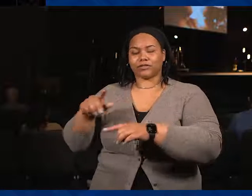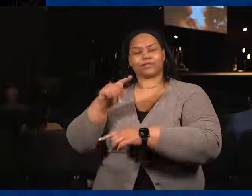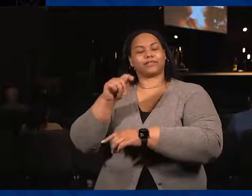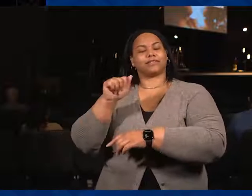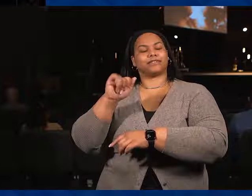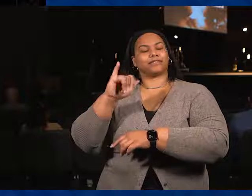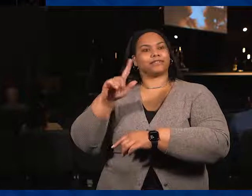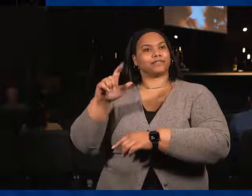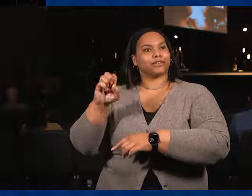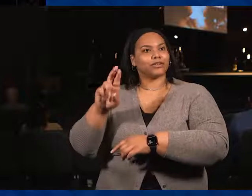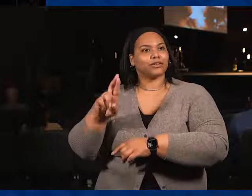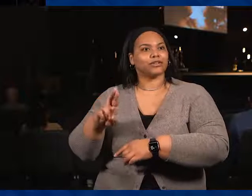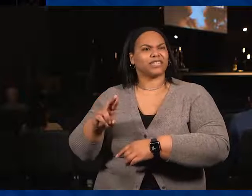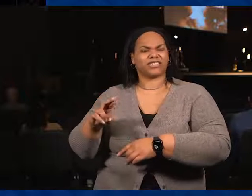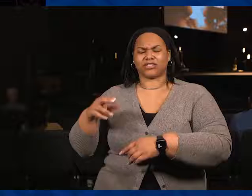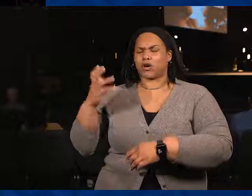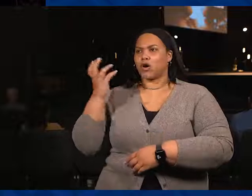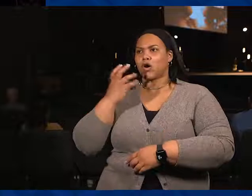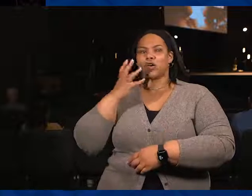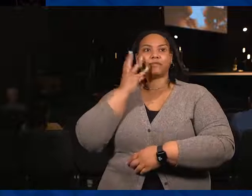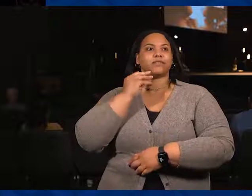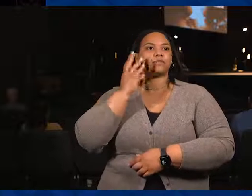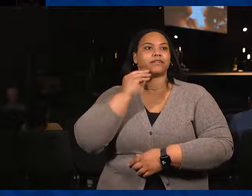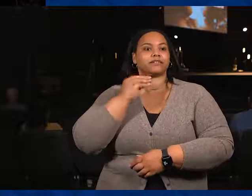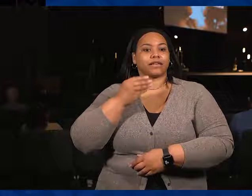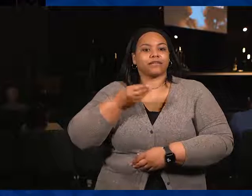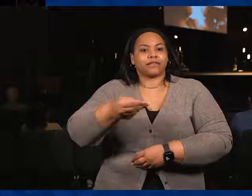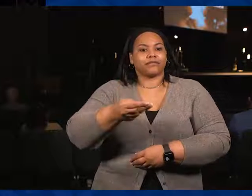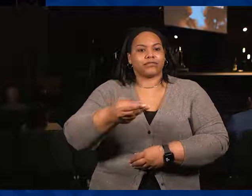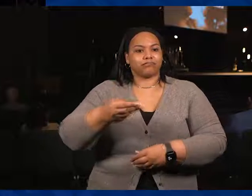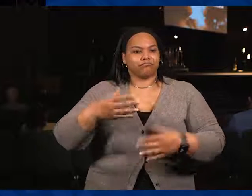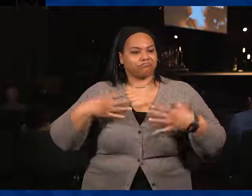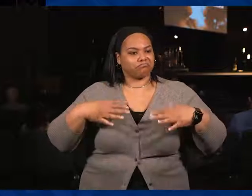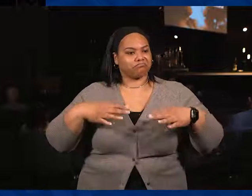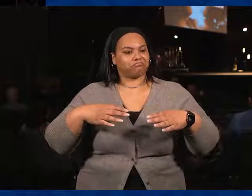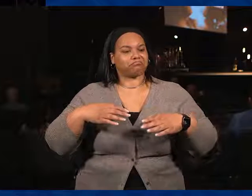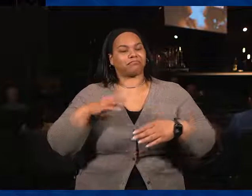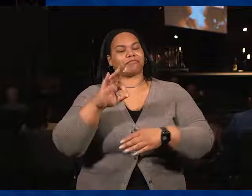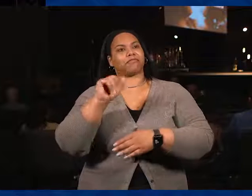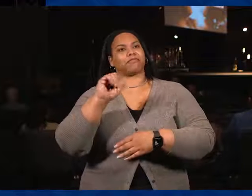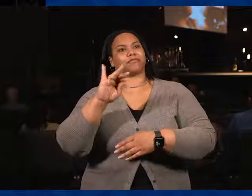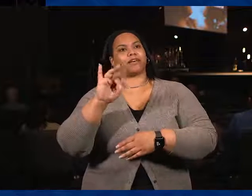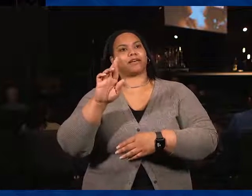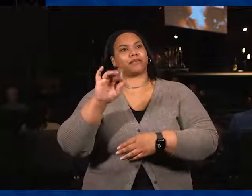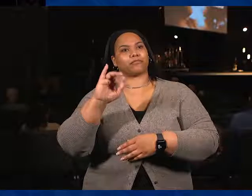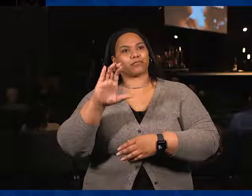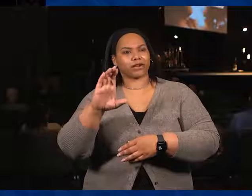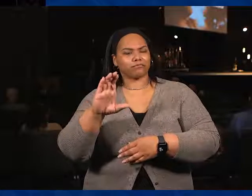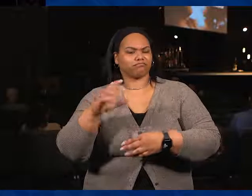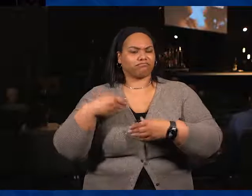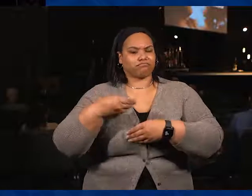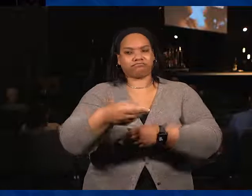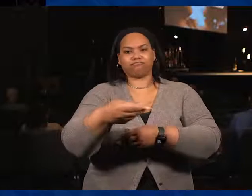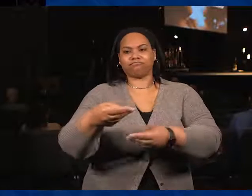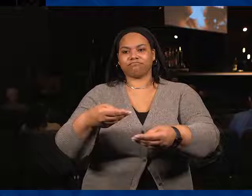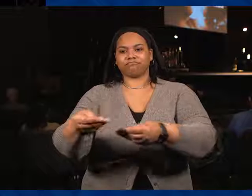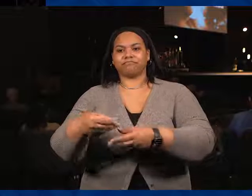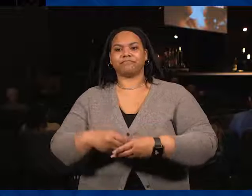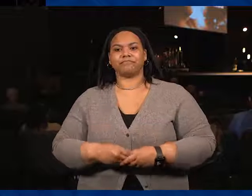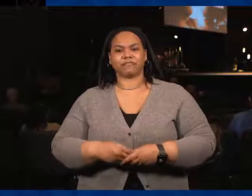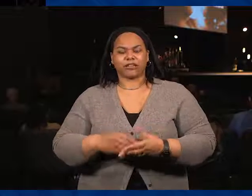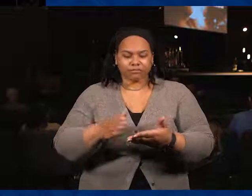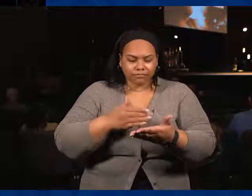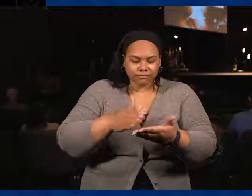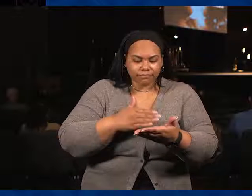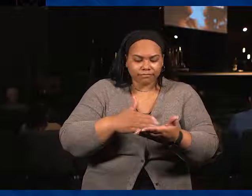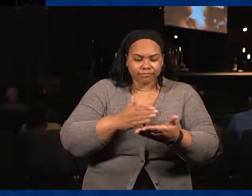you've never been there, it's awesome to give you these fabrics to look at, and it's just awesome. And I wanted everybody to know that I